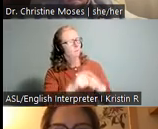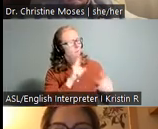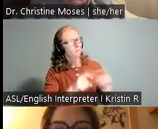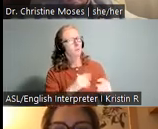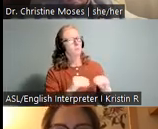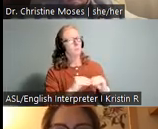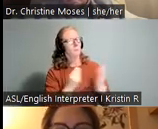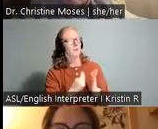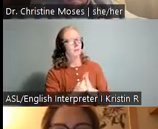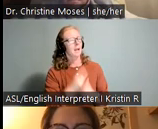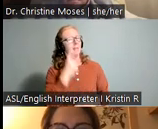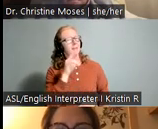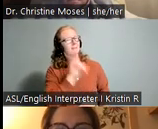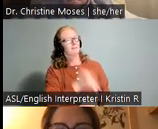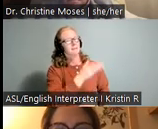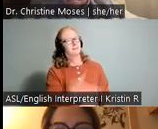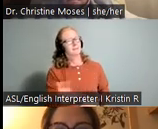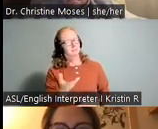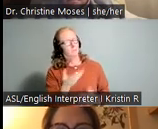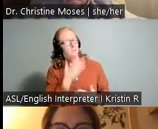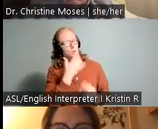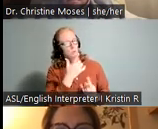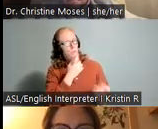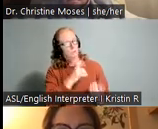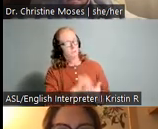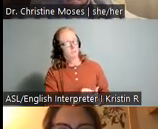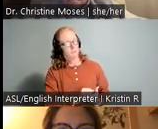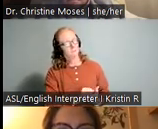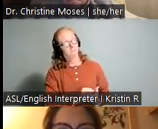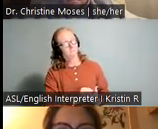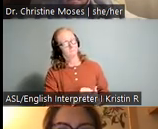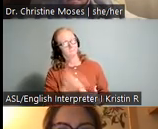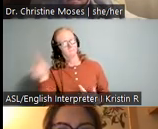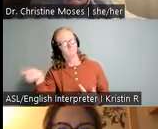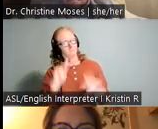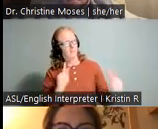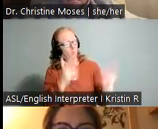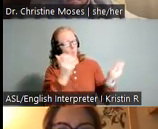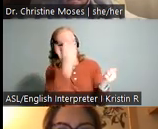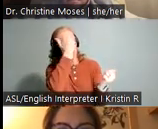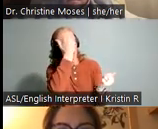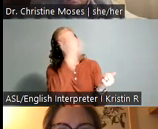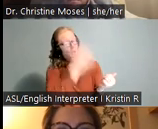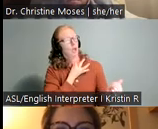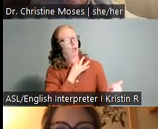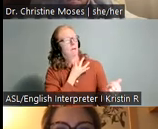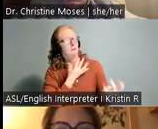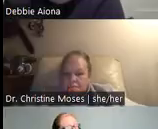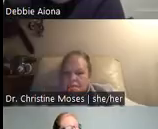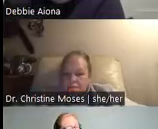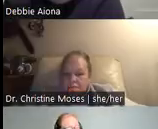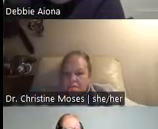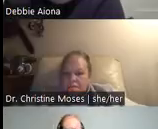money. You know, like, I think these are like questions that the public is curious about, you know?